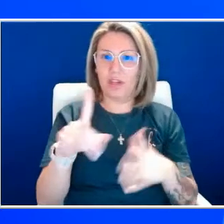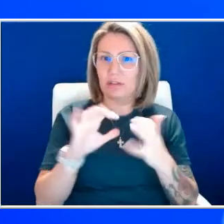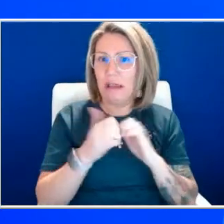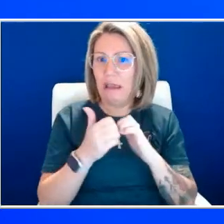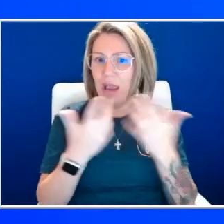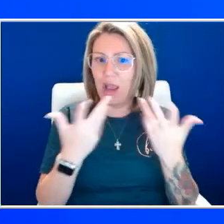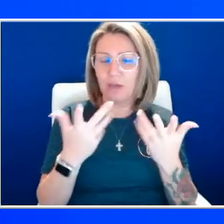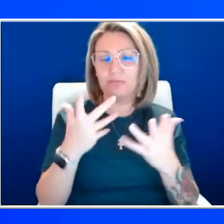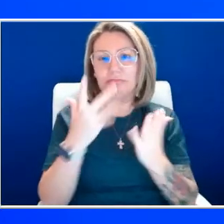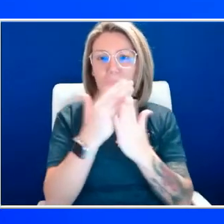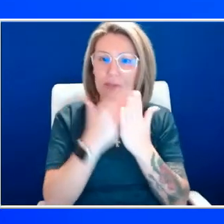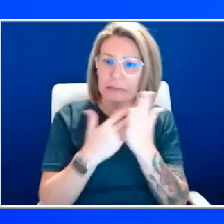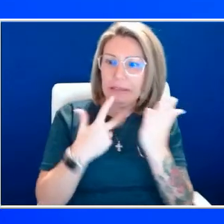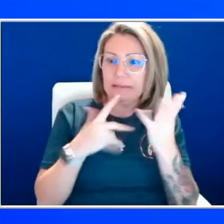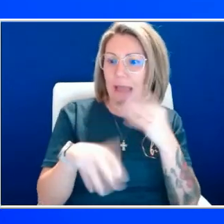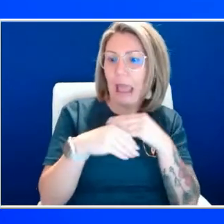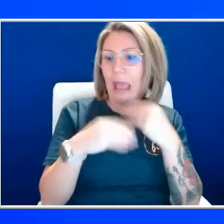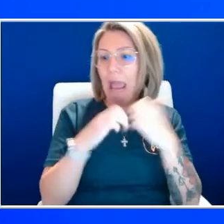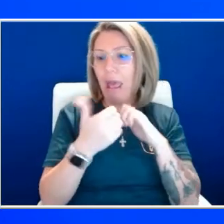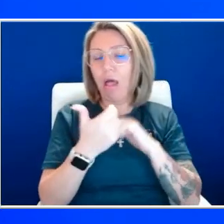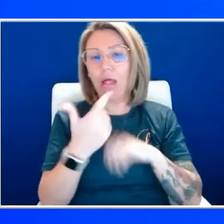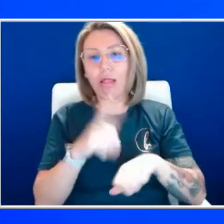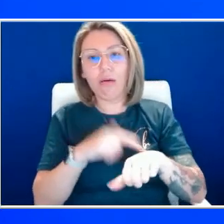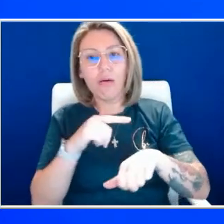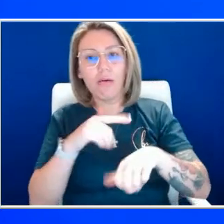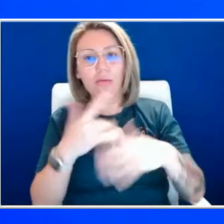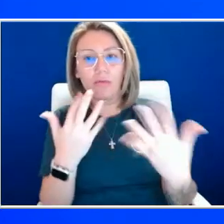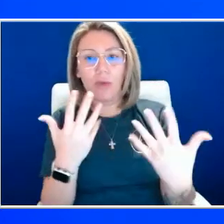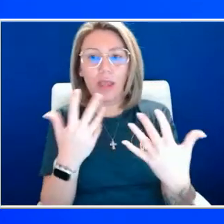wait? So it's size of the